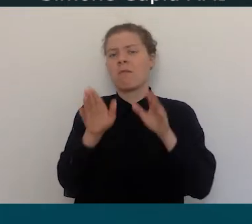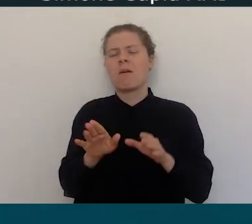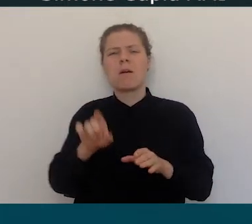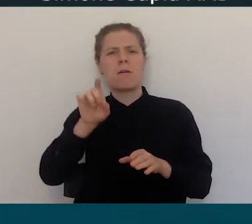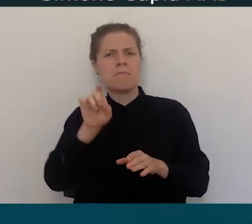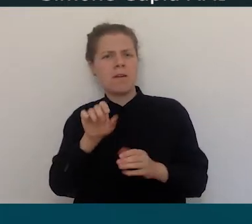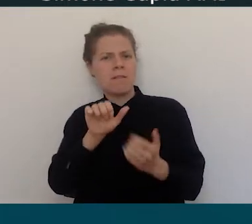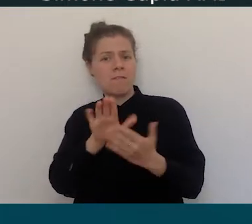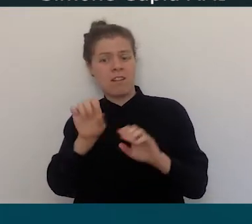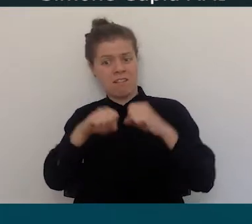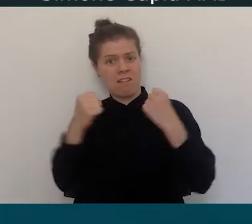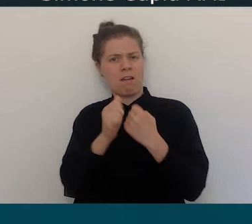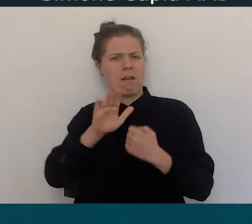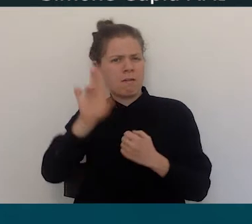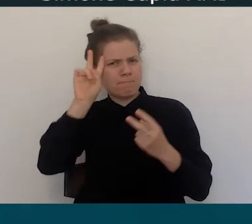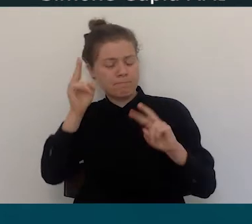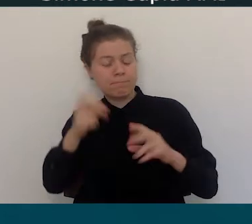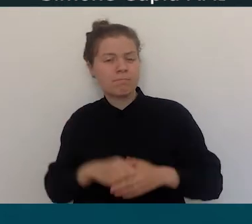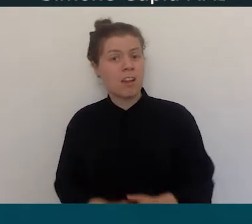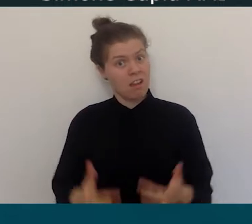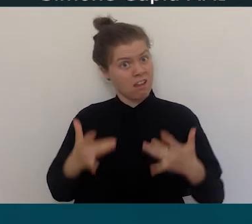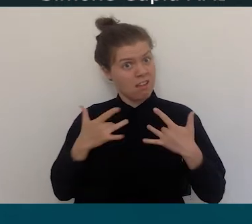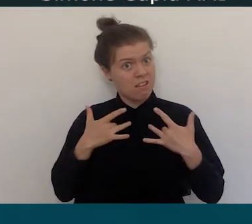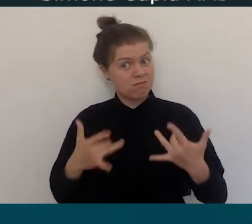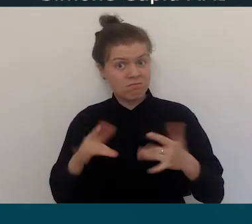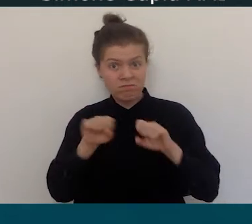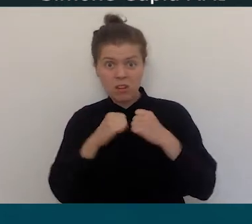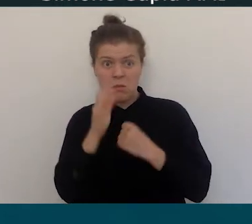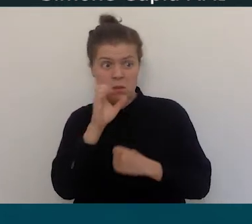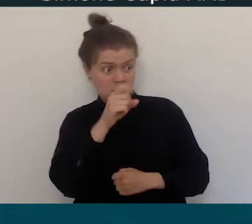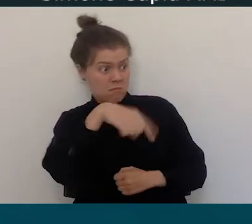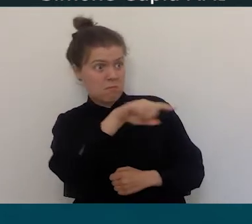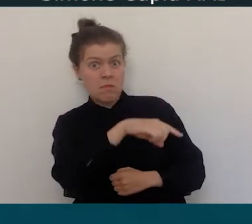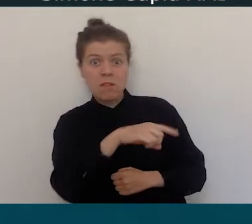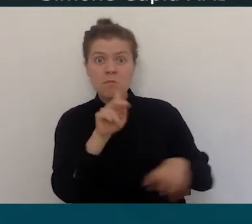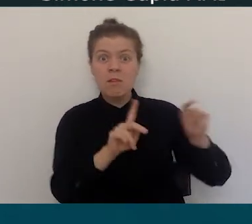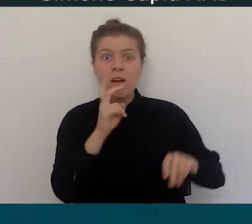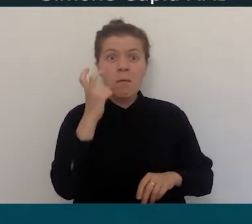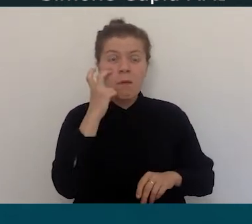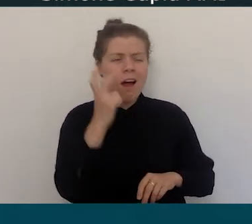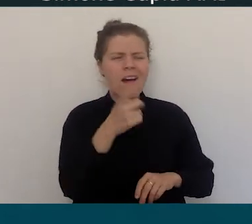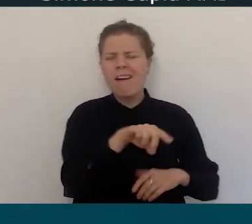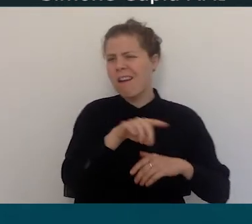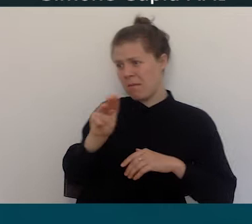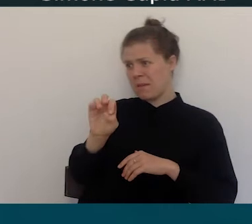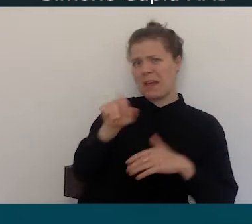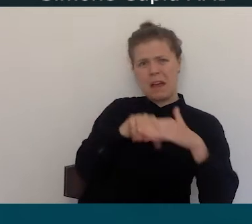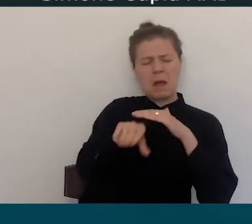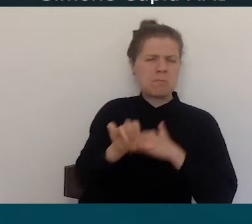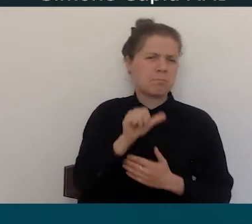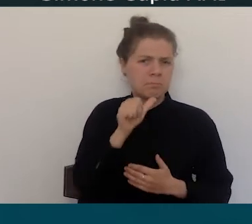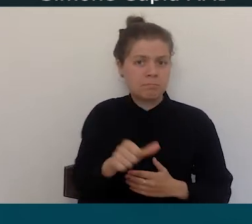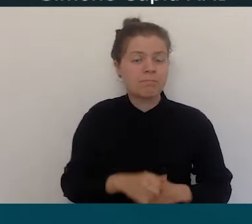misconception. The greatest misconception in society is that blind people don't access media. Now, media